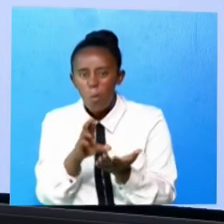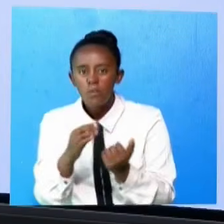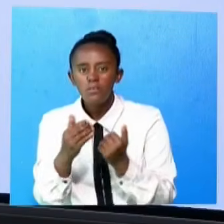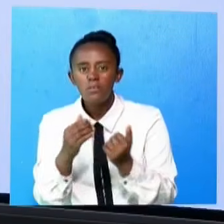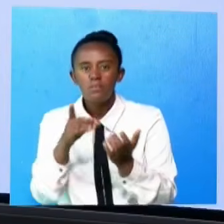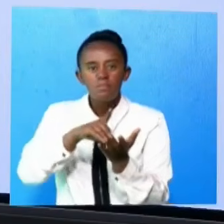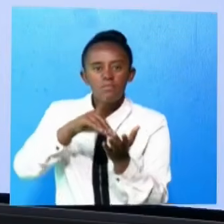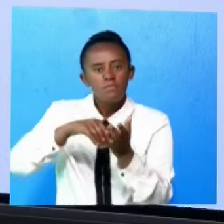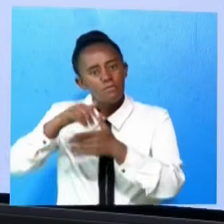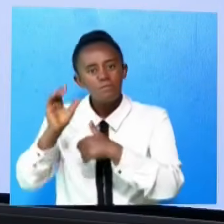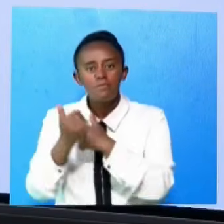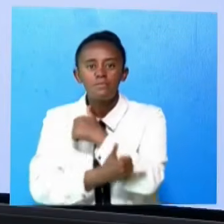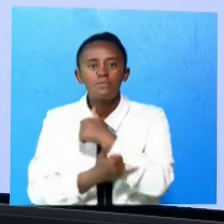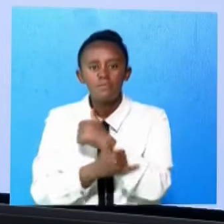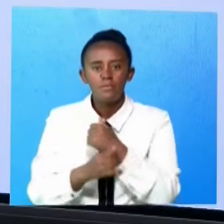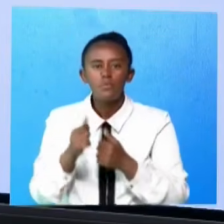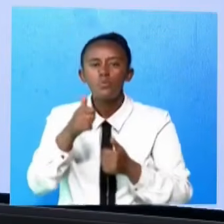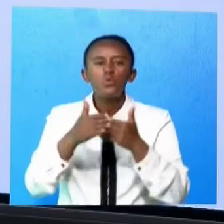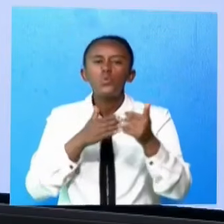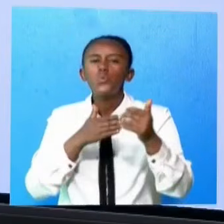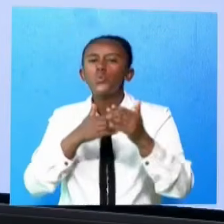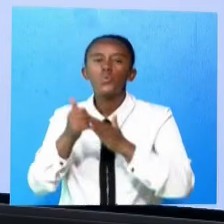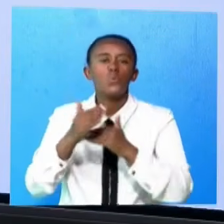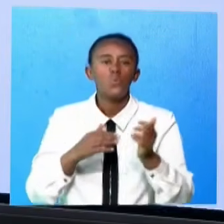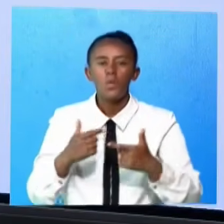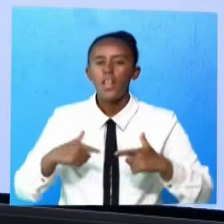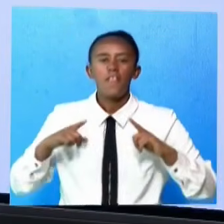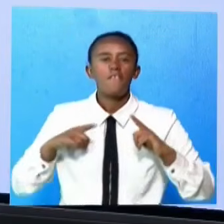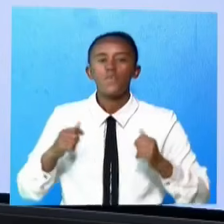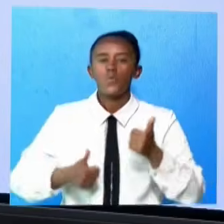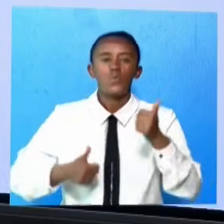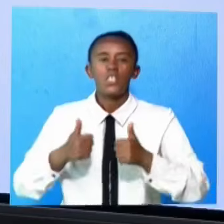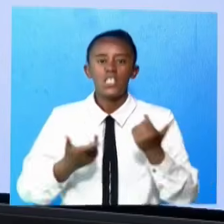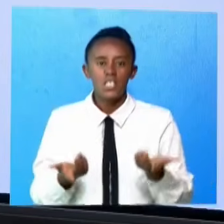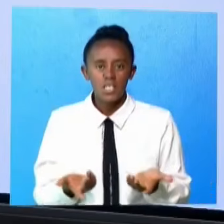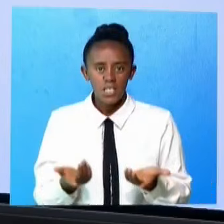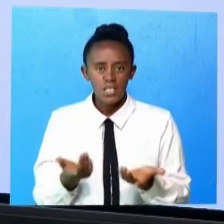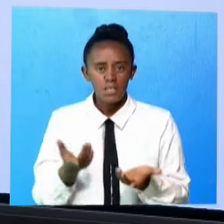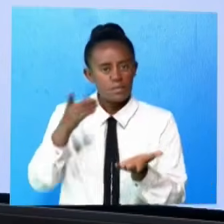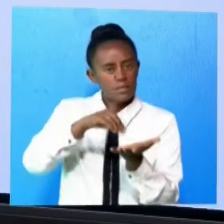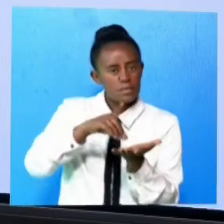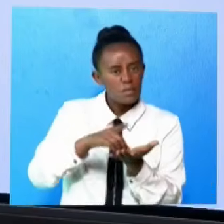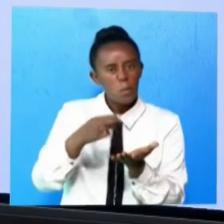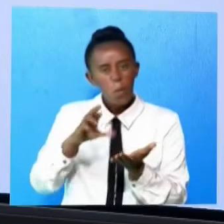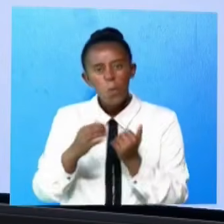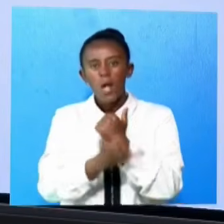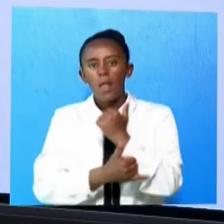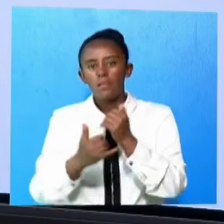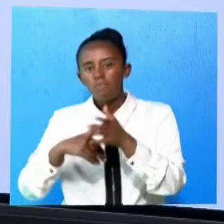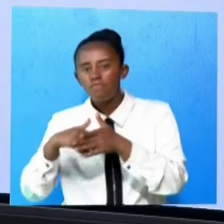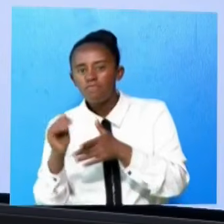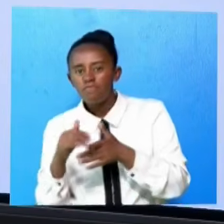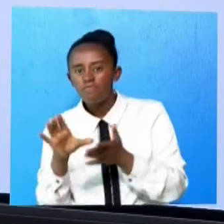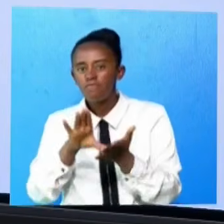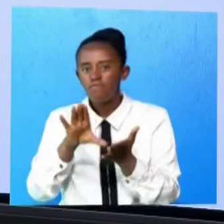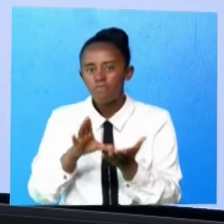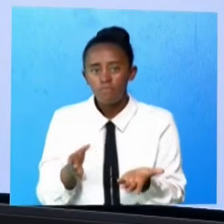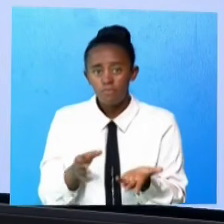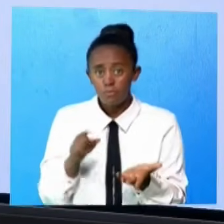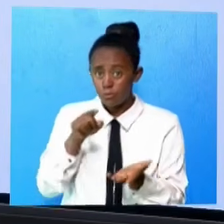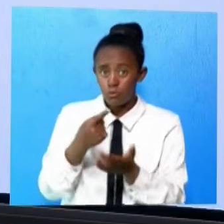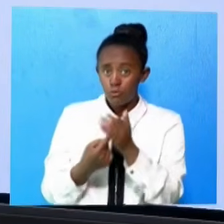that is suitable to you to live in? A city or a country? It's not only that.